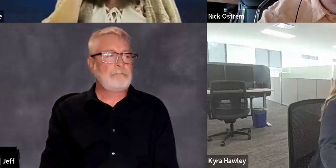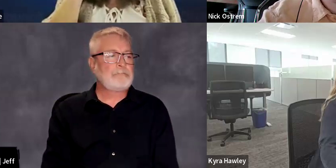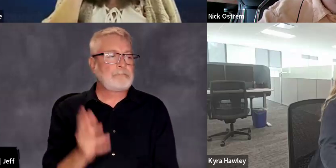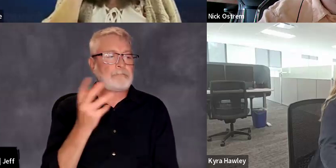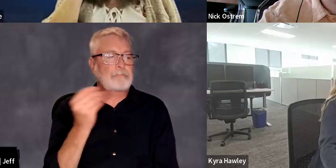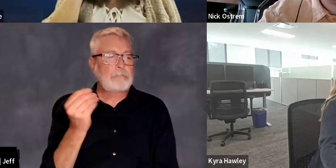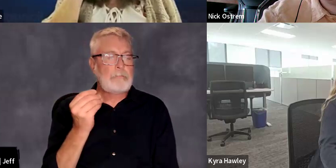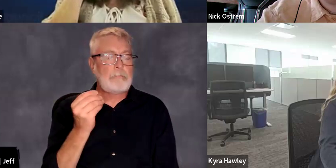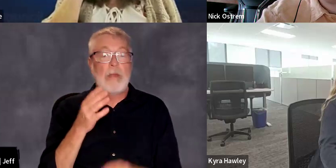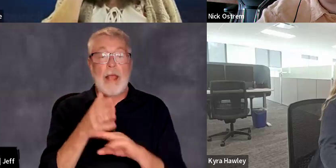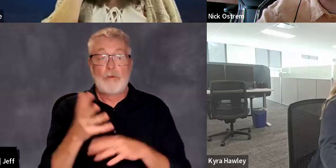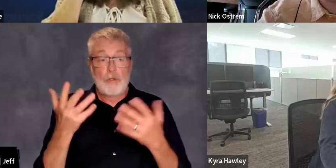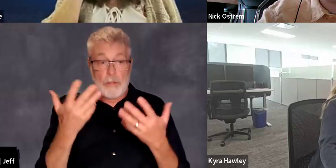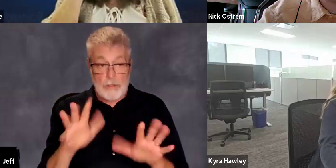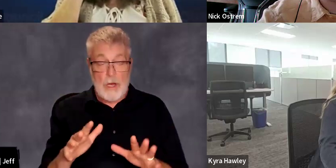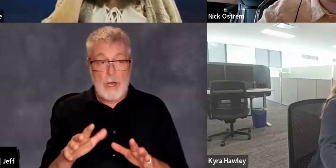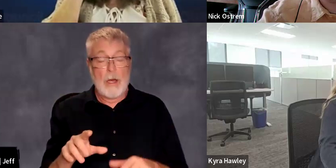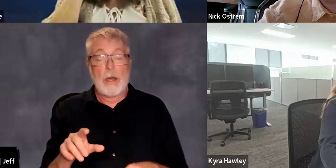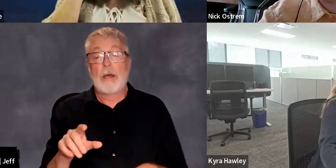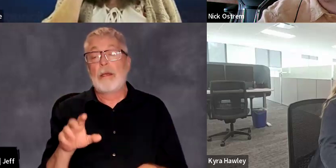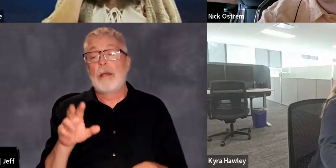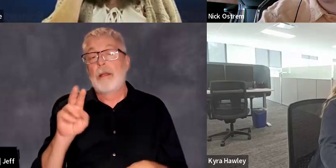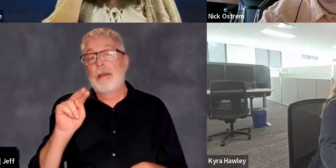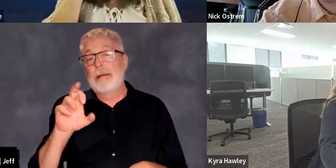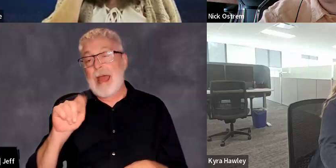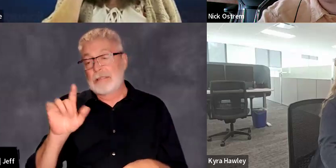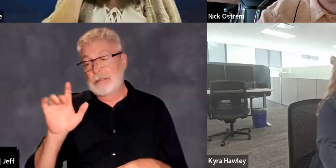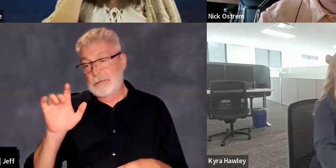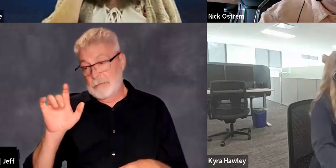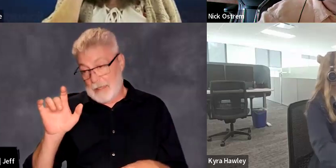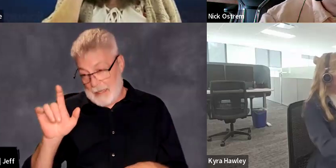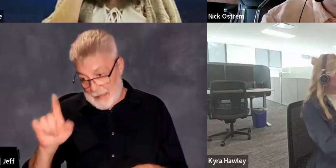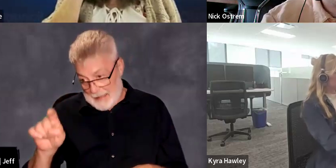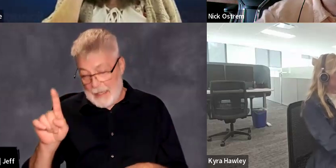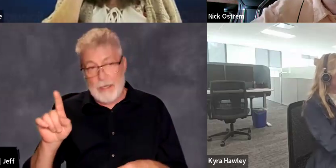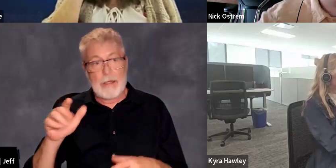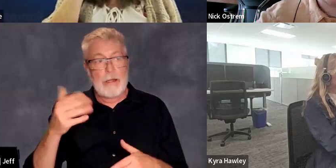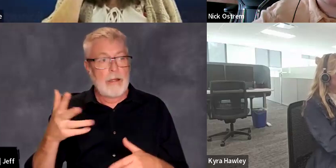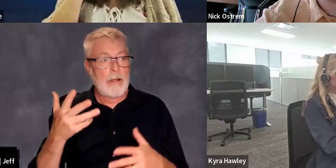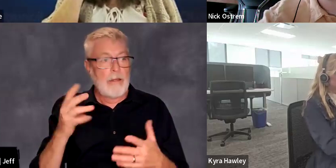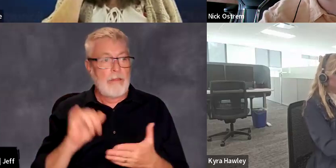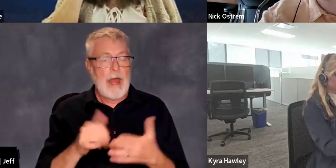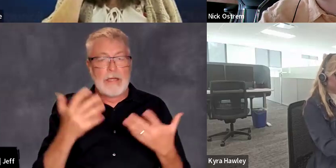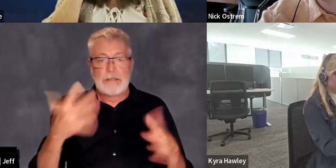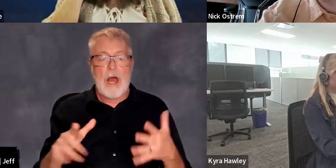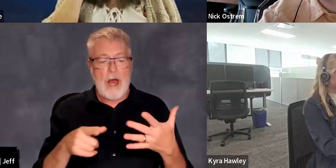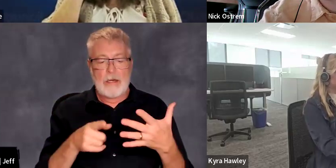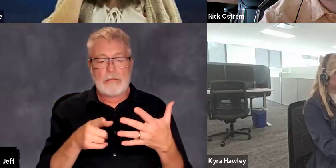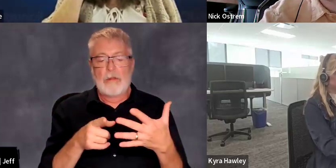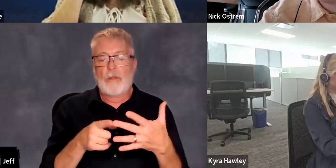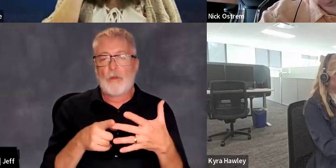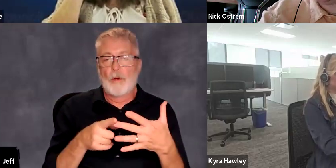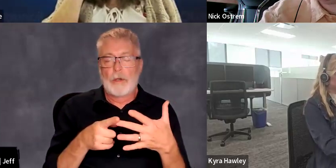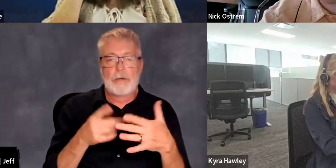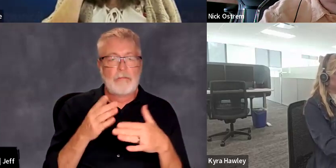And once you're finished checking off those checklists, that is step 3.